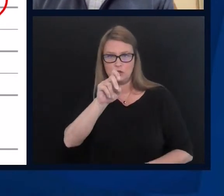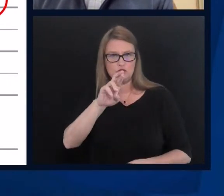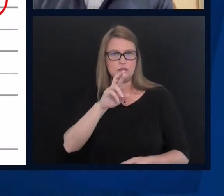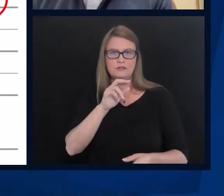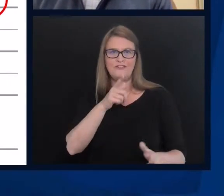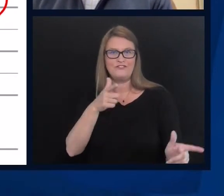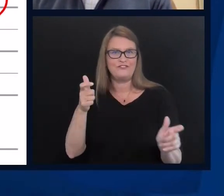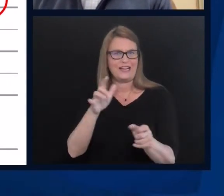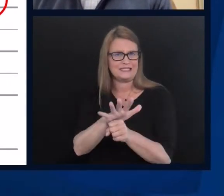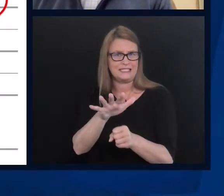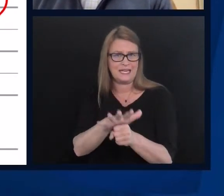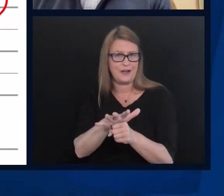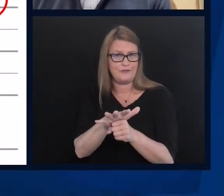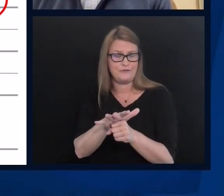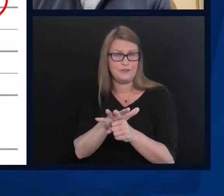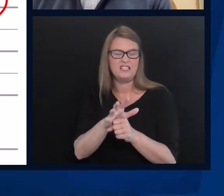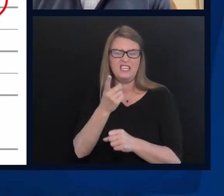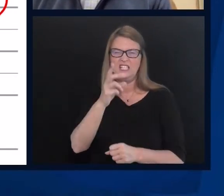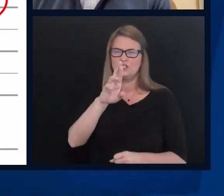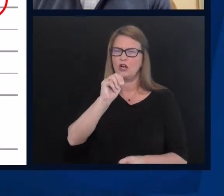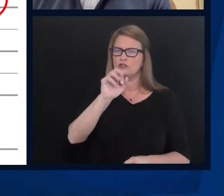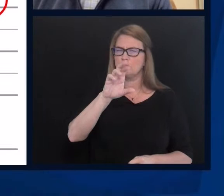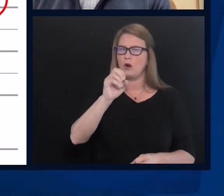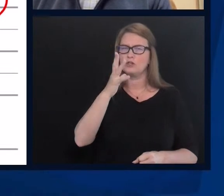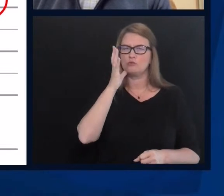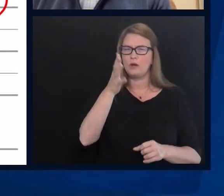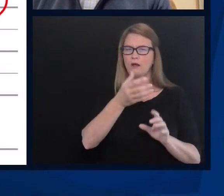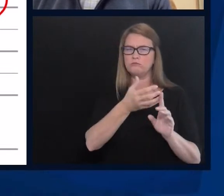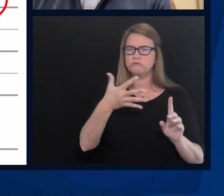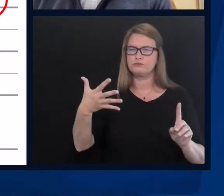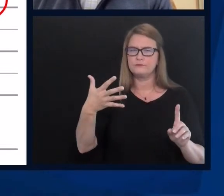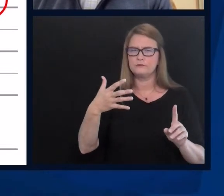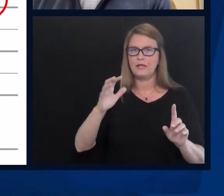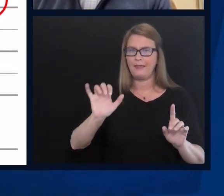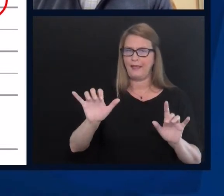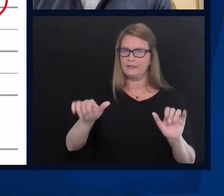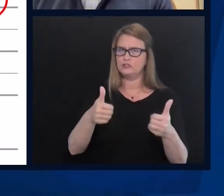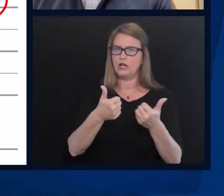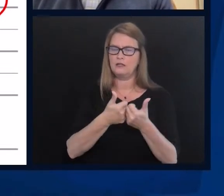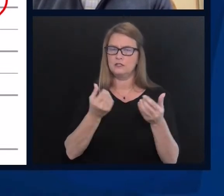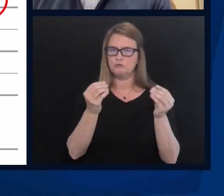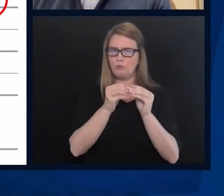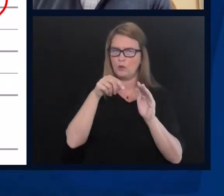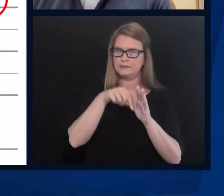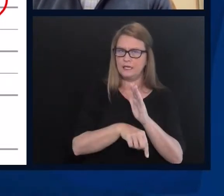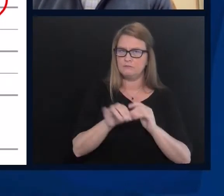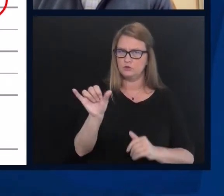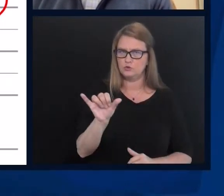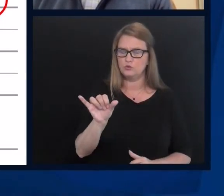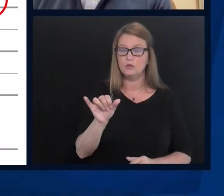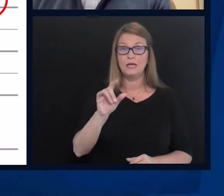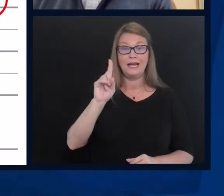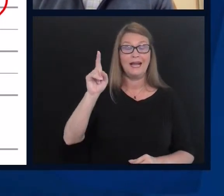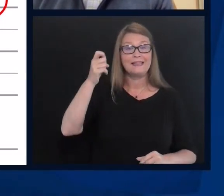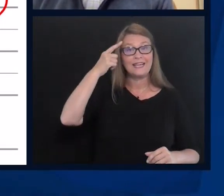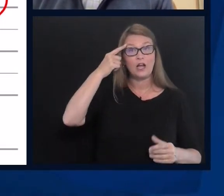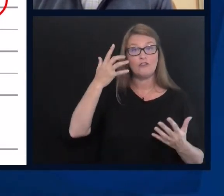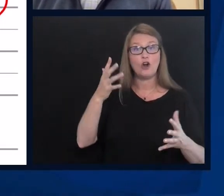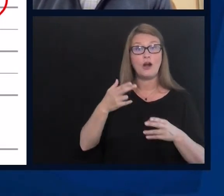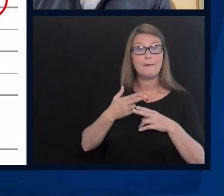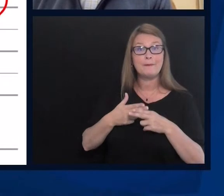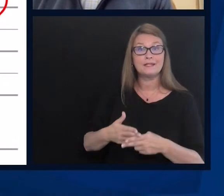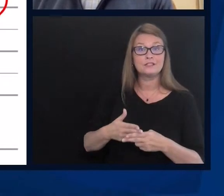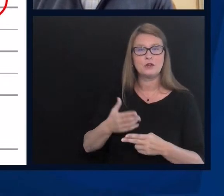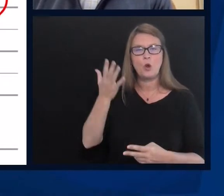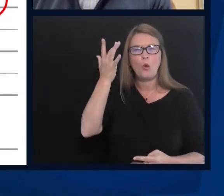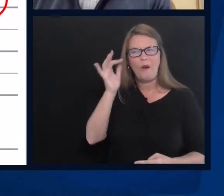what Dr. Marsh will describe to you related to the challenges that we face. And as the governor also pointed out, why is